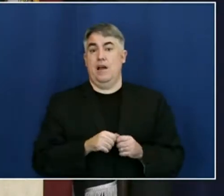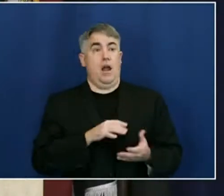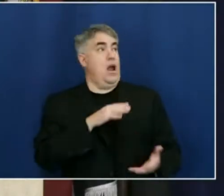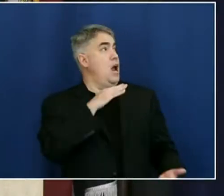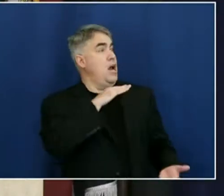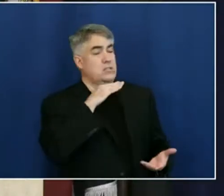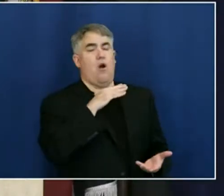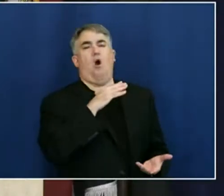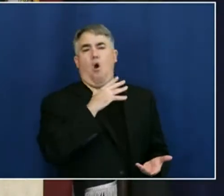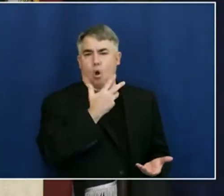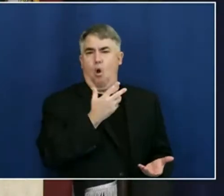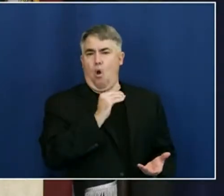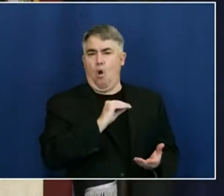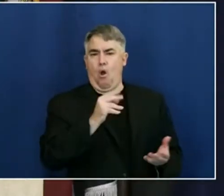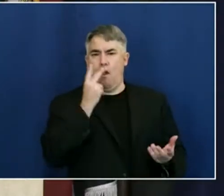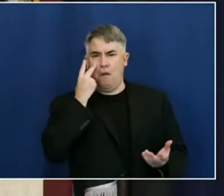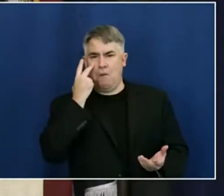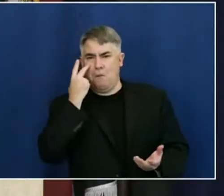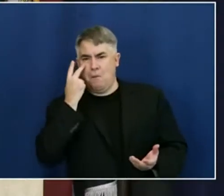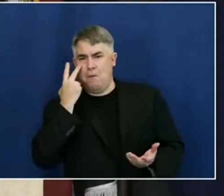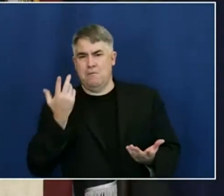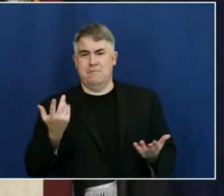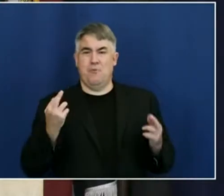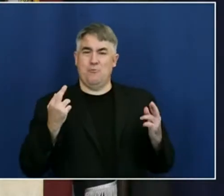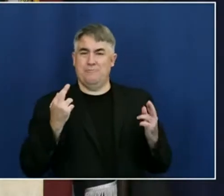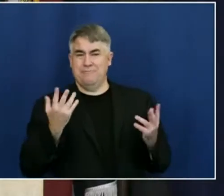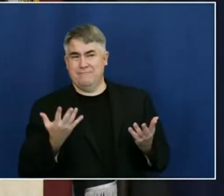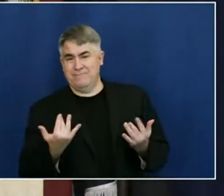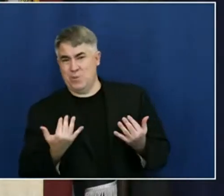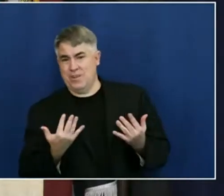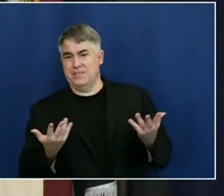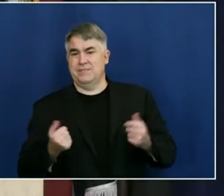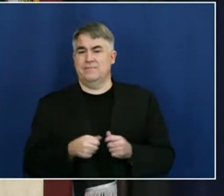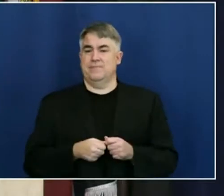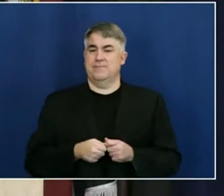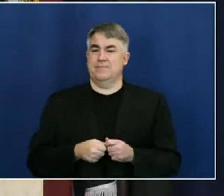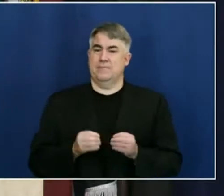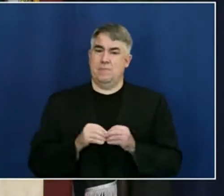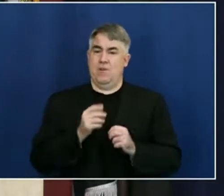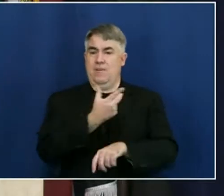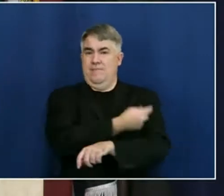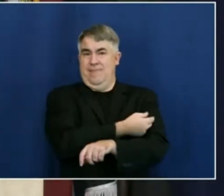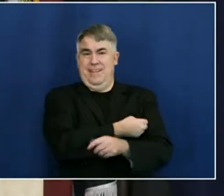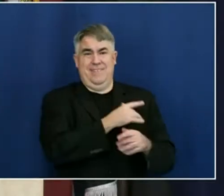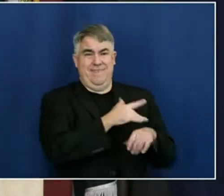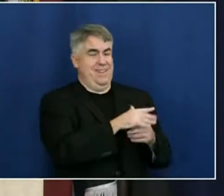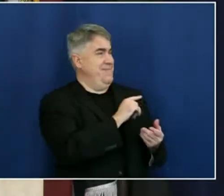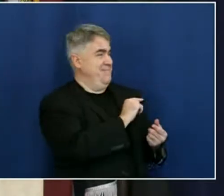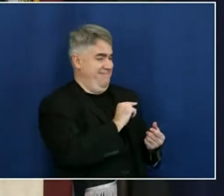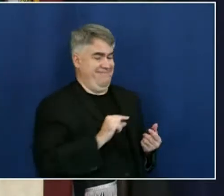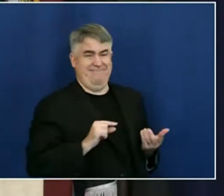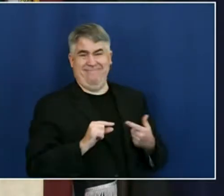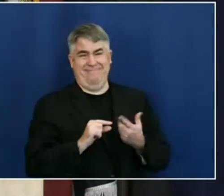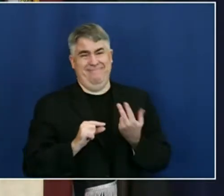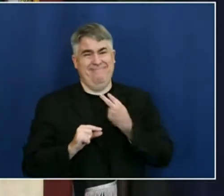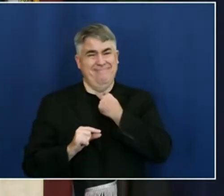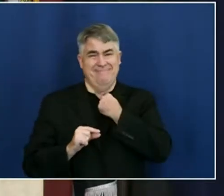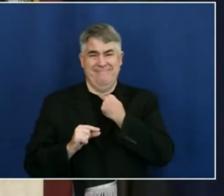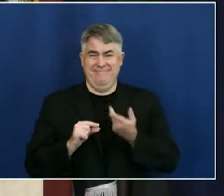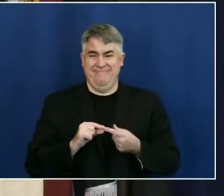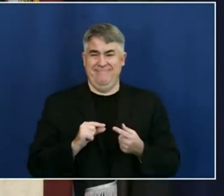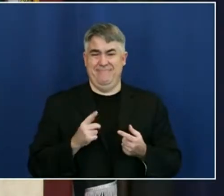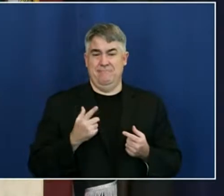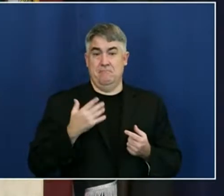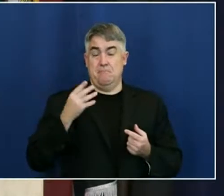we move forward. We're hopeful that the availability of vaccines will increase significantly, hopefully in March. But at this